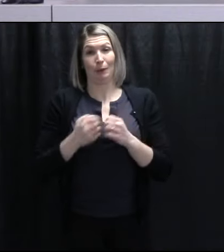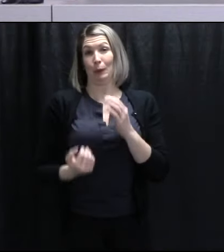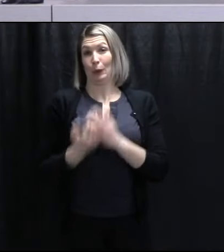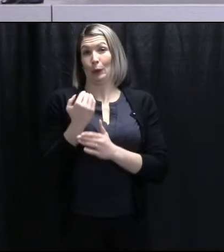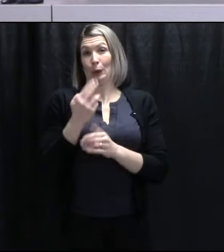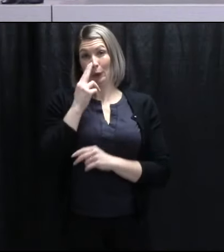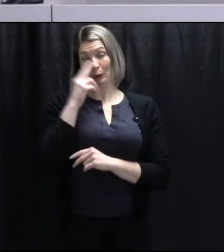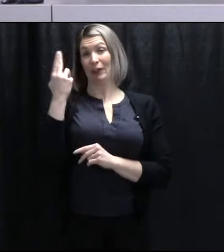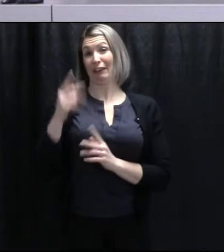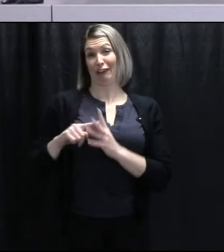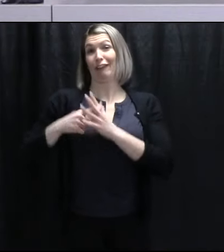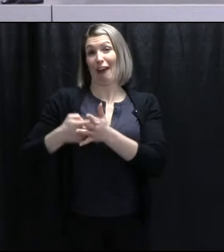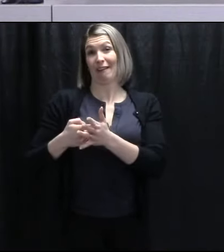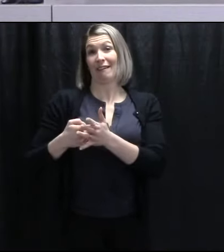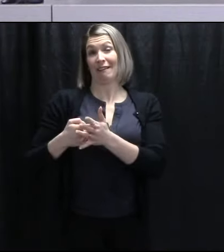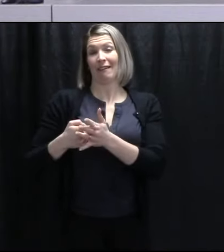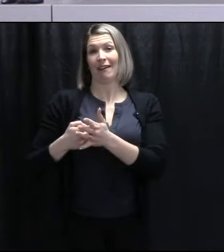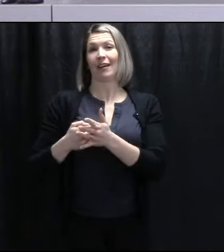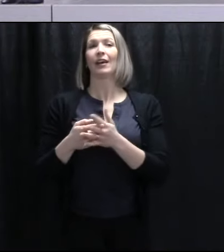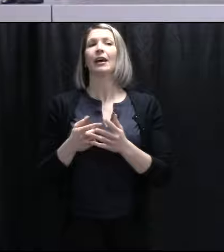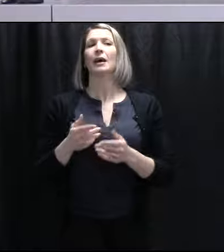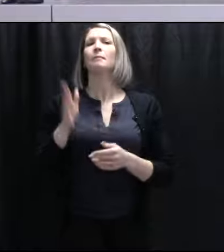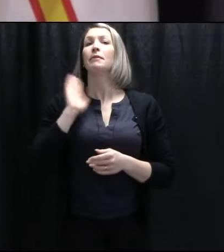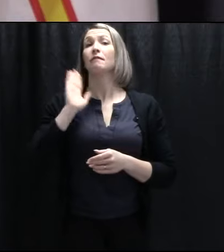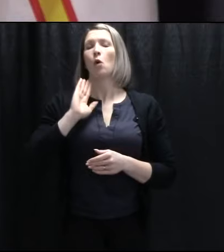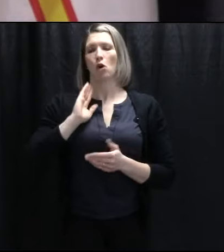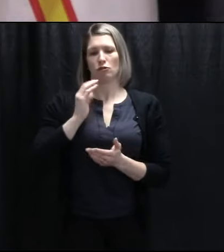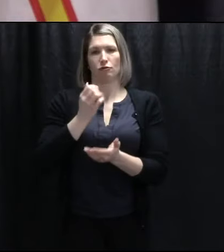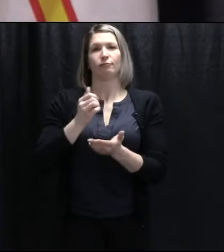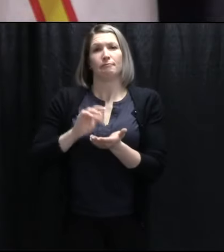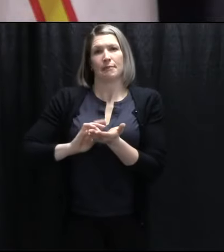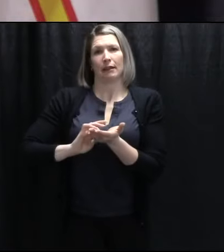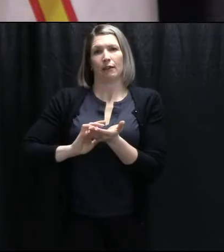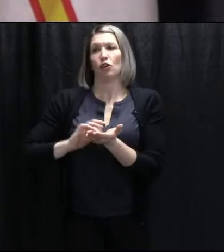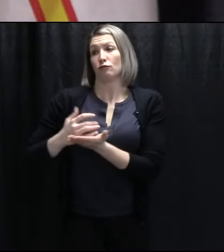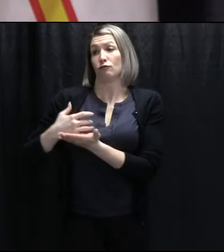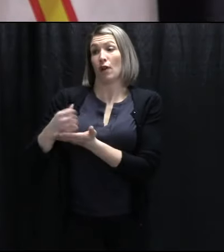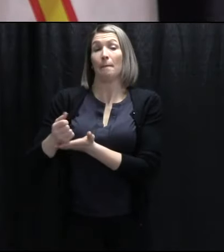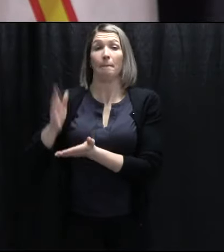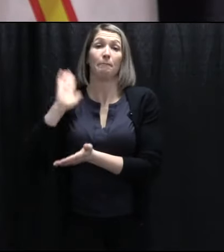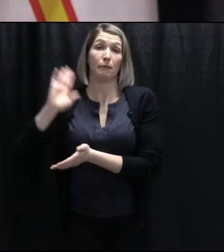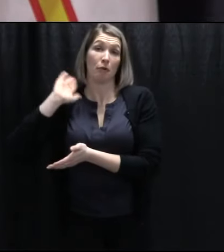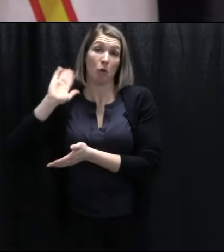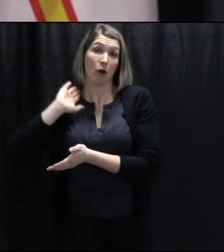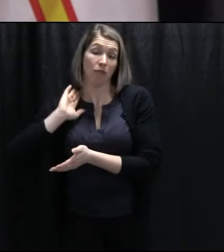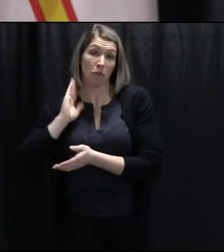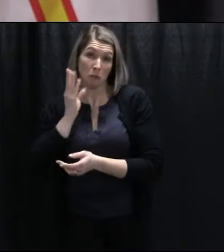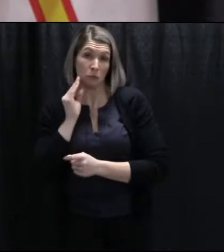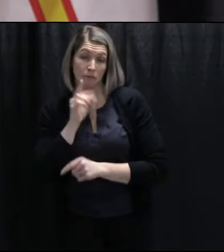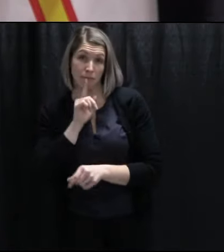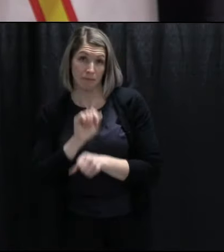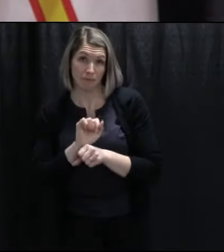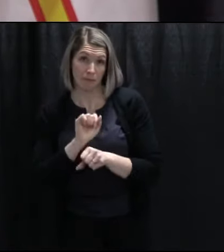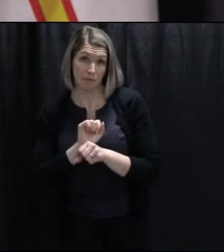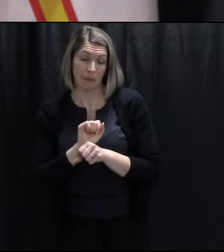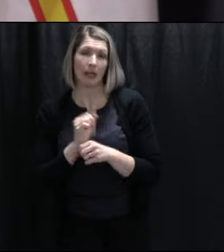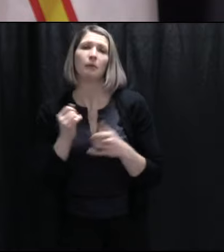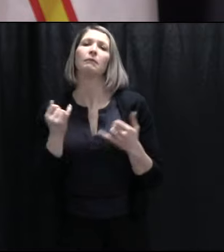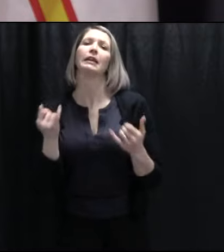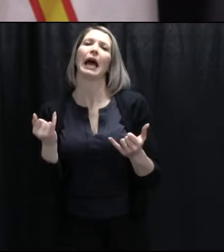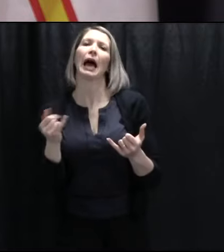considerable experience as a pharmacist? We've seen drug shortages over the years before. So what we need to find out is if